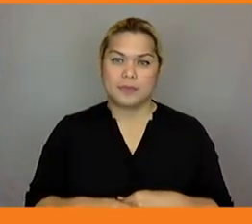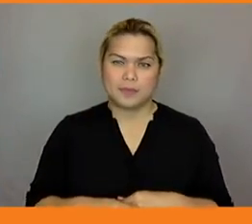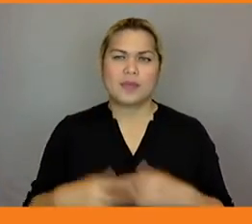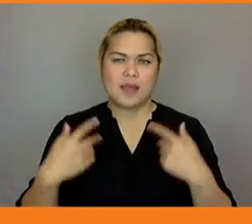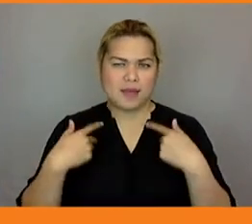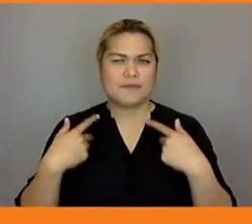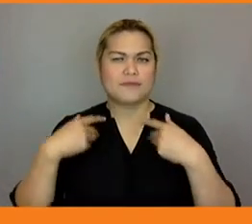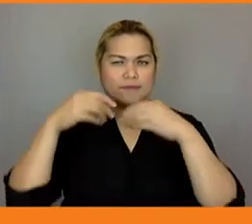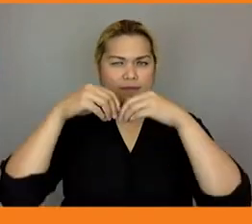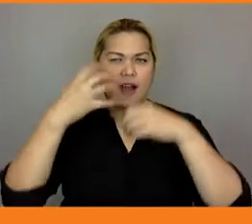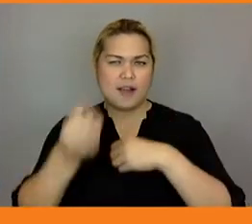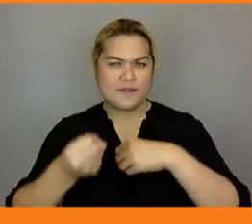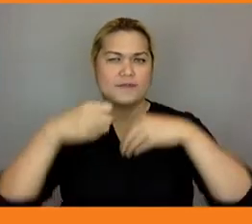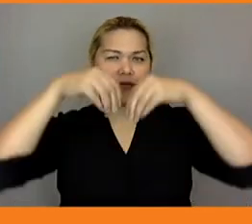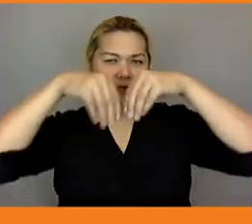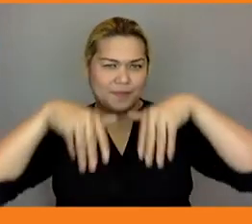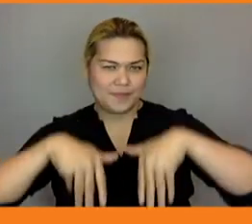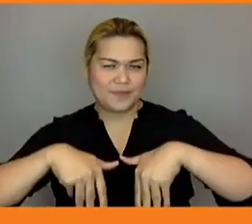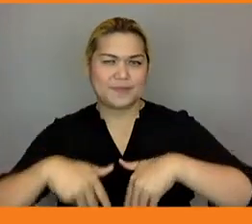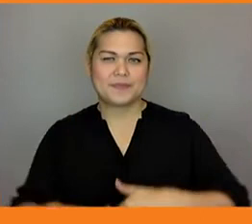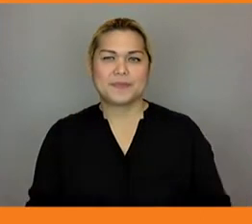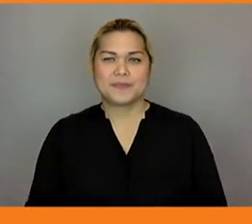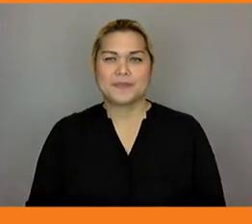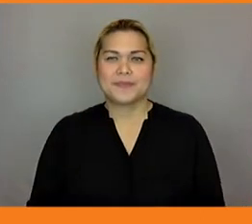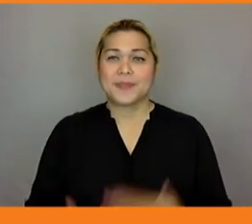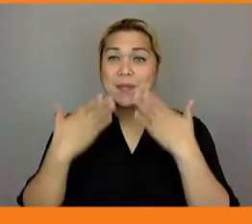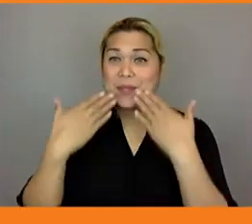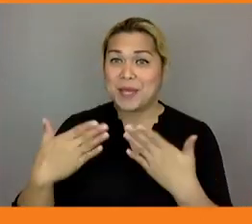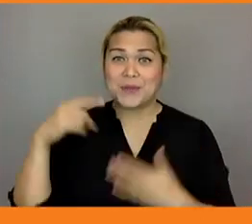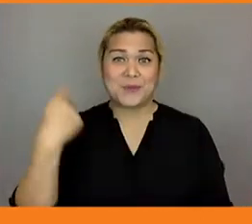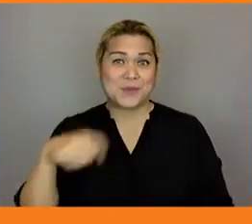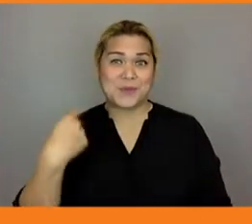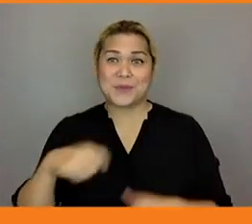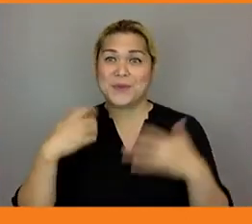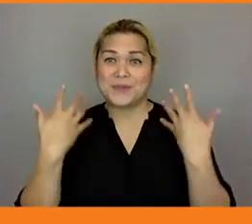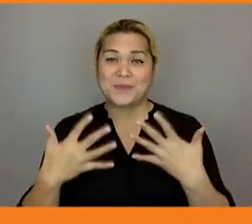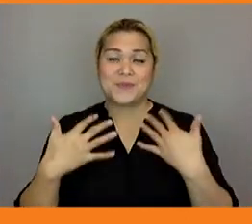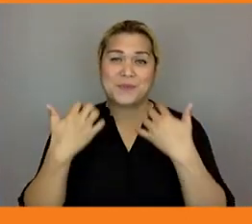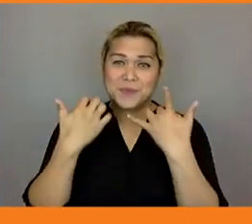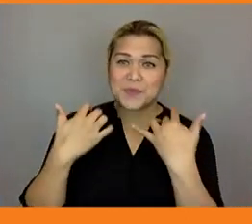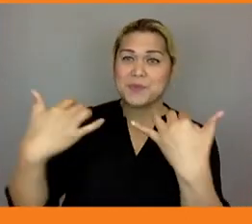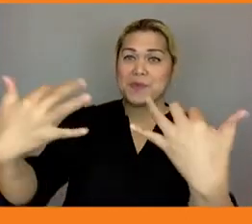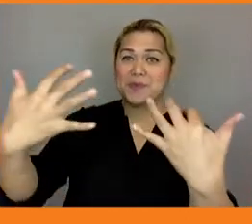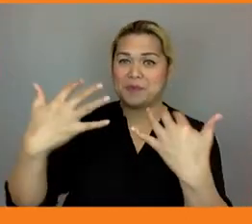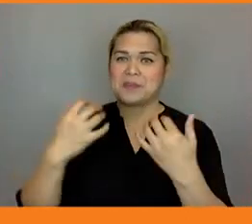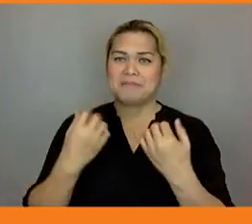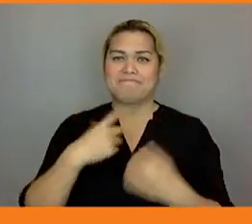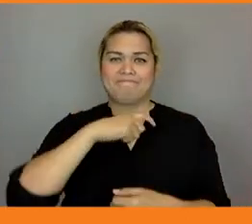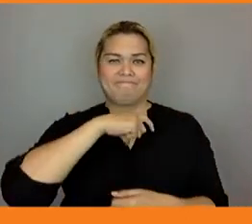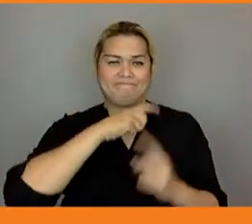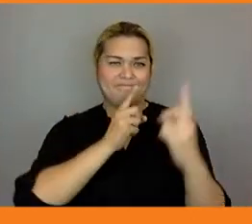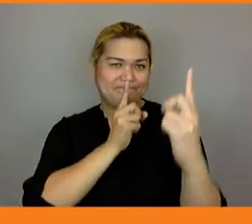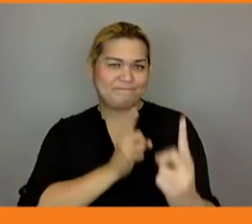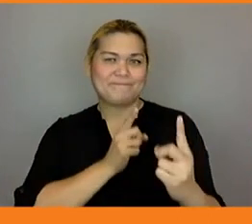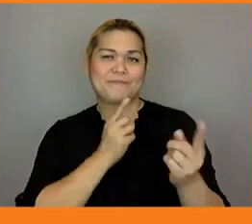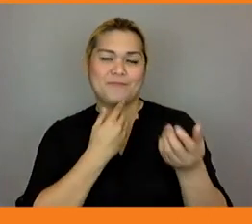President. This has been an excellent session, and we've managed to get in a lot of questions from you. And thank you again for all of you for being a part of our